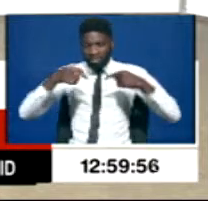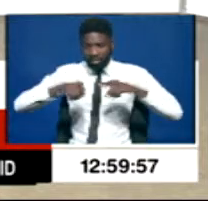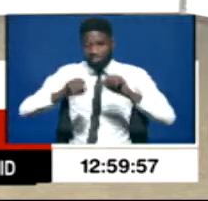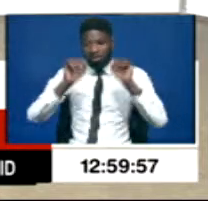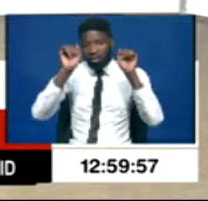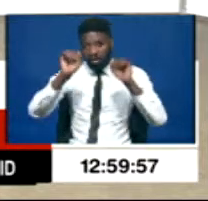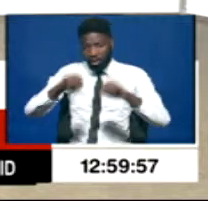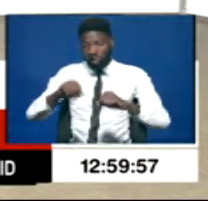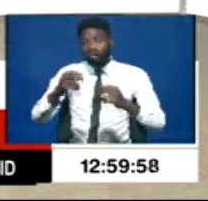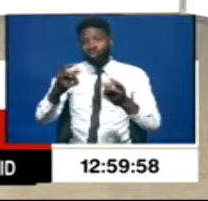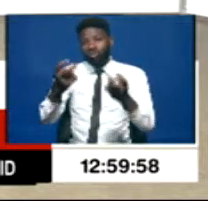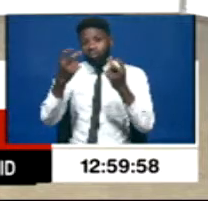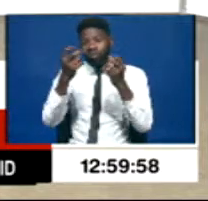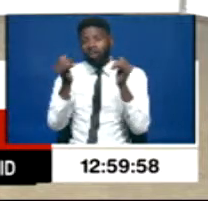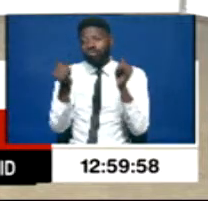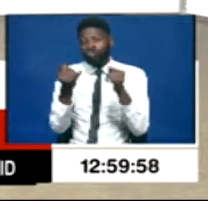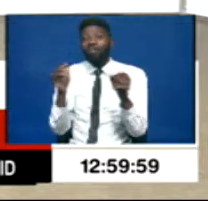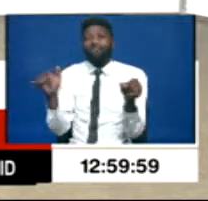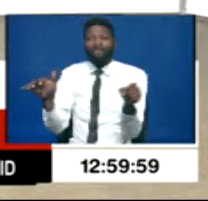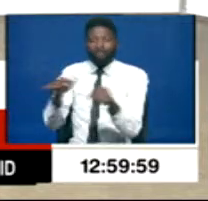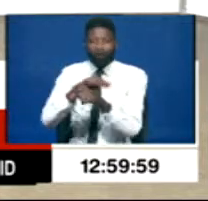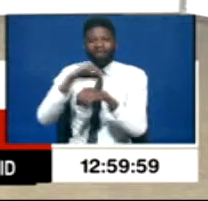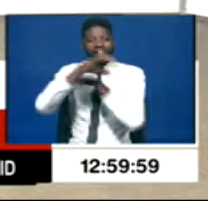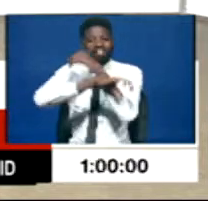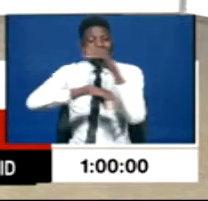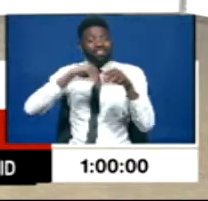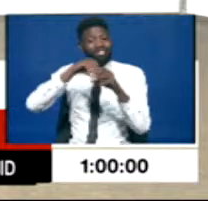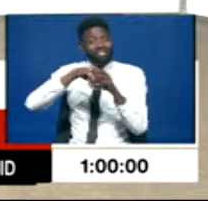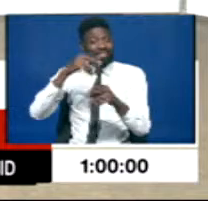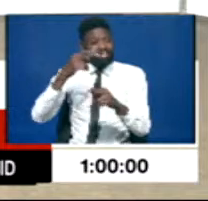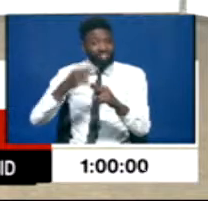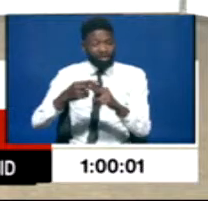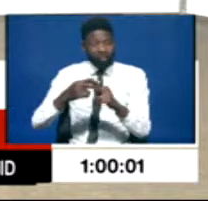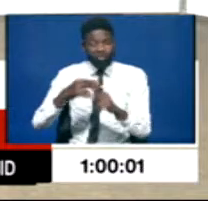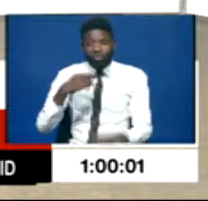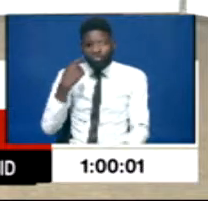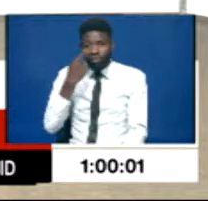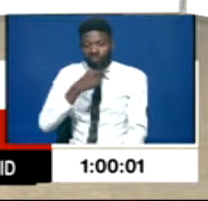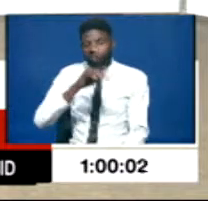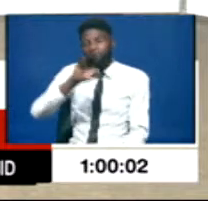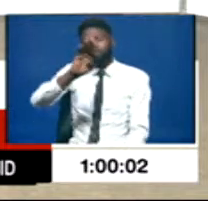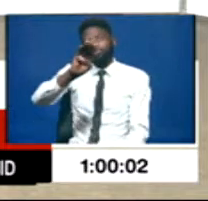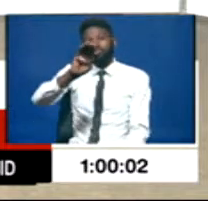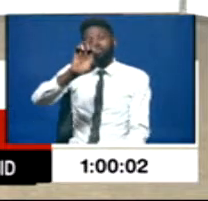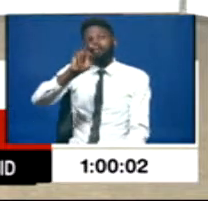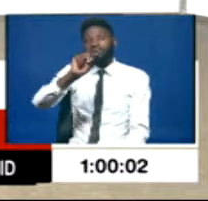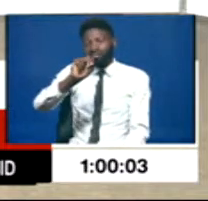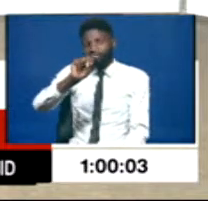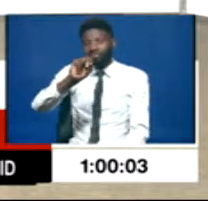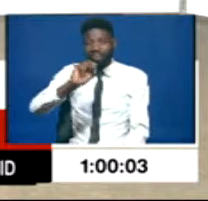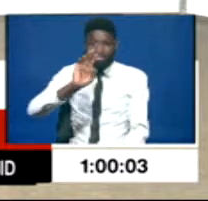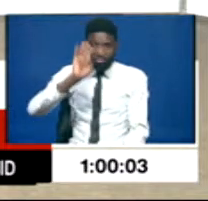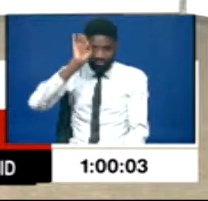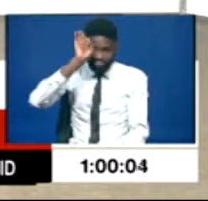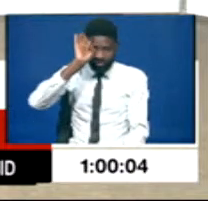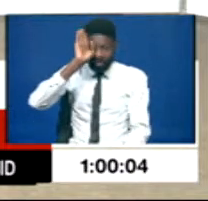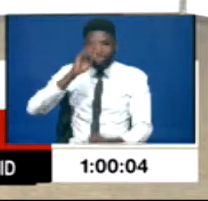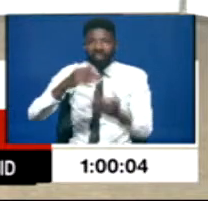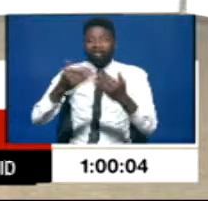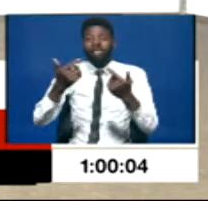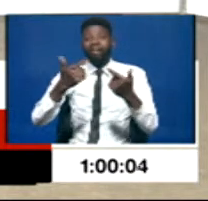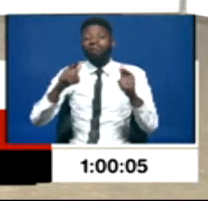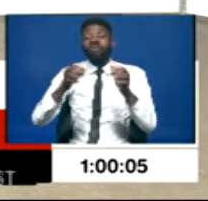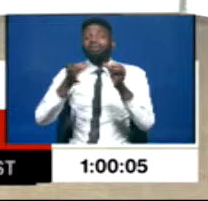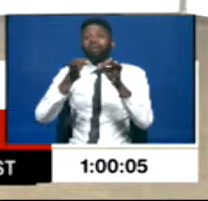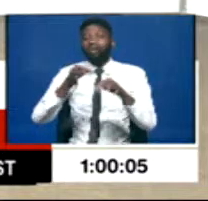news in the country. My name is Bentro Njue, and Byron Abuli will be our sign language interpreter for this